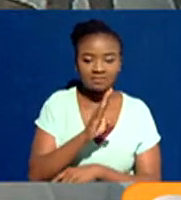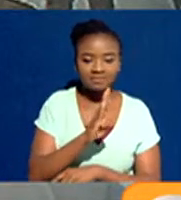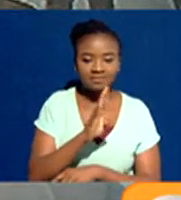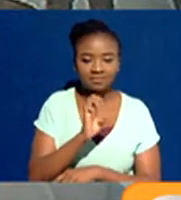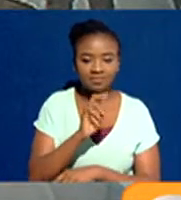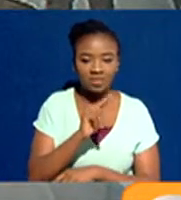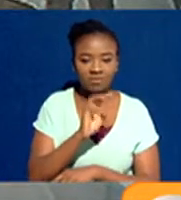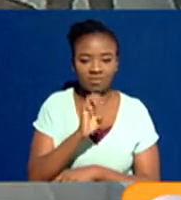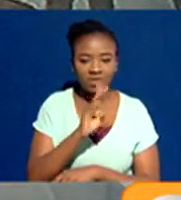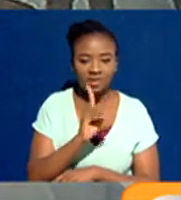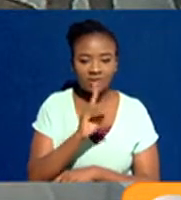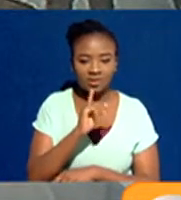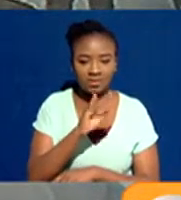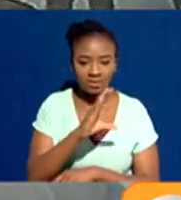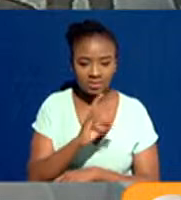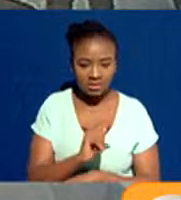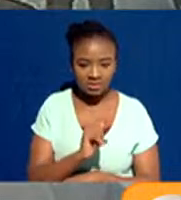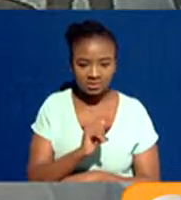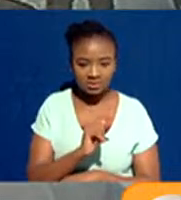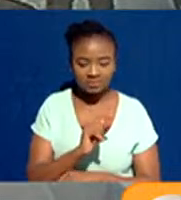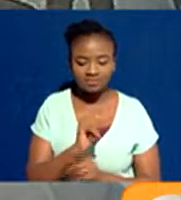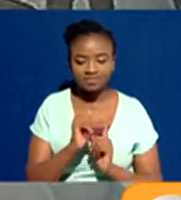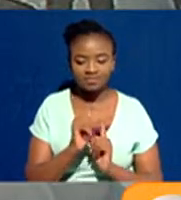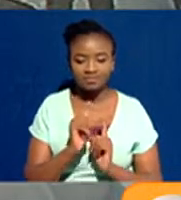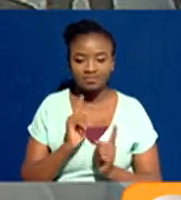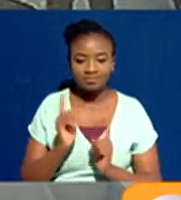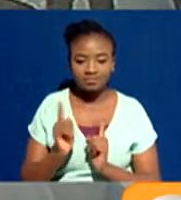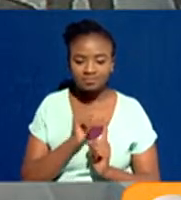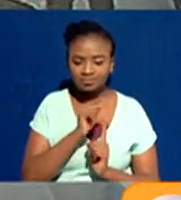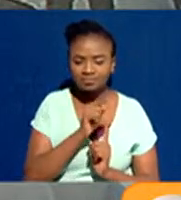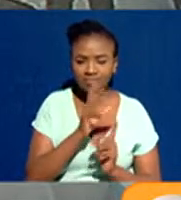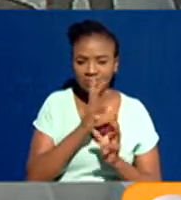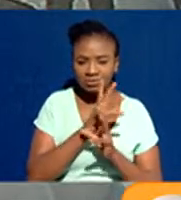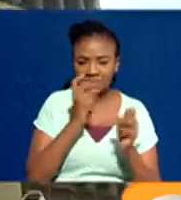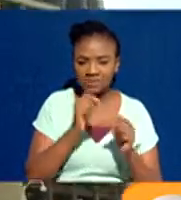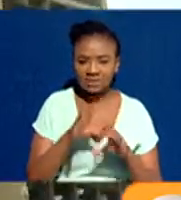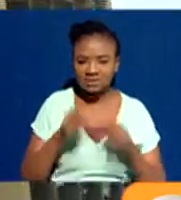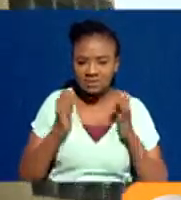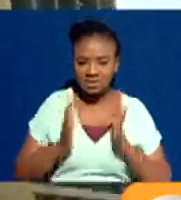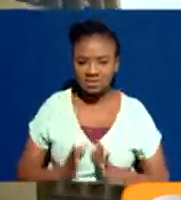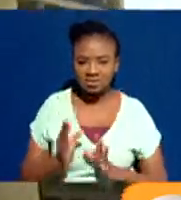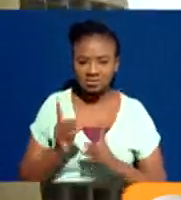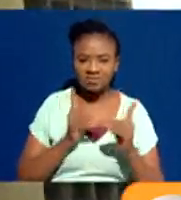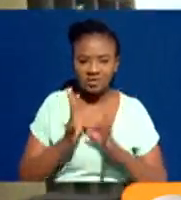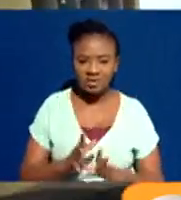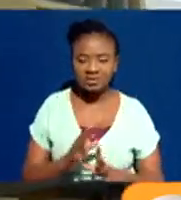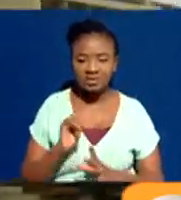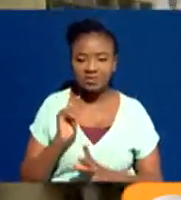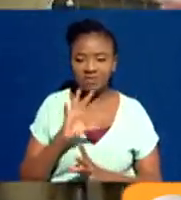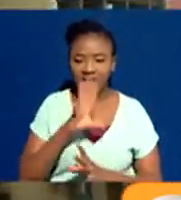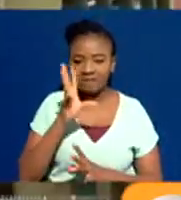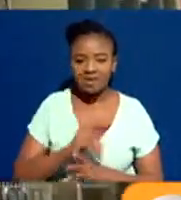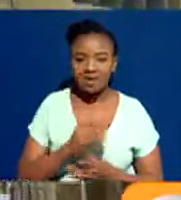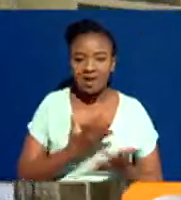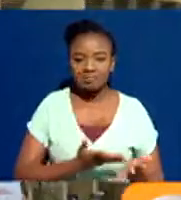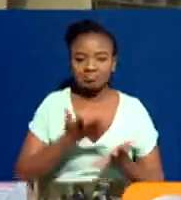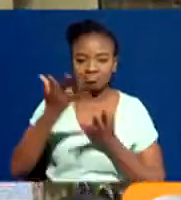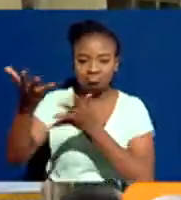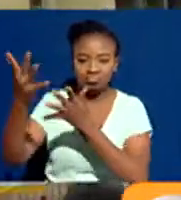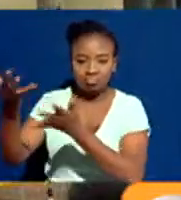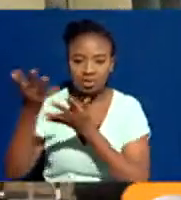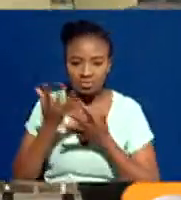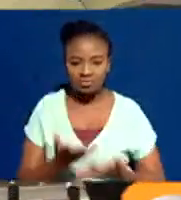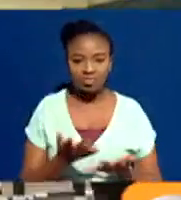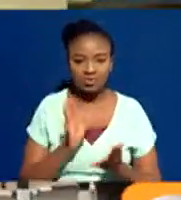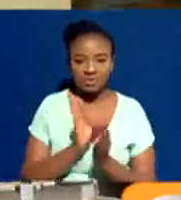Okey Orama, president and chairman of the board of directors of African Export-Import Bank. A technical